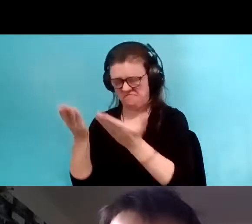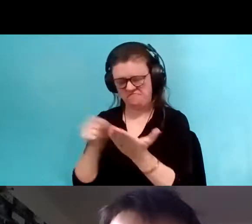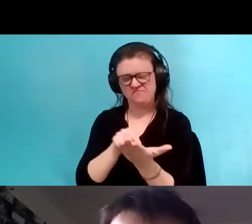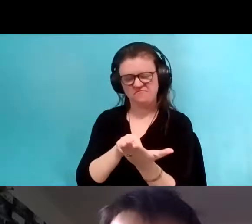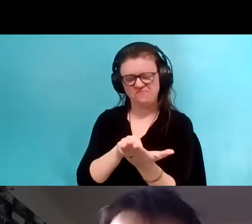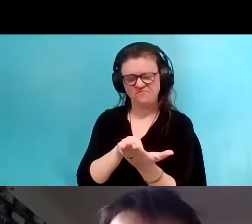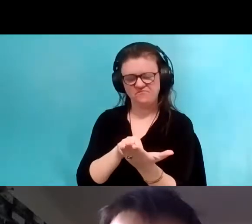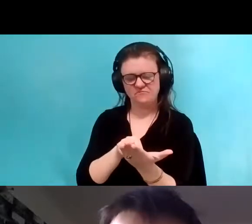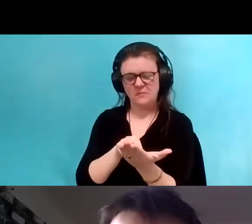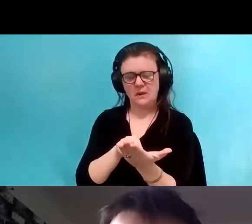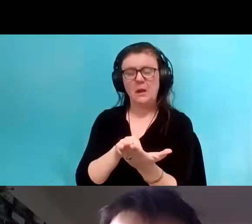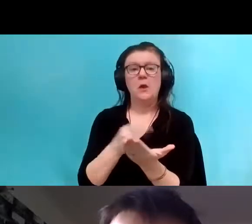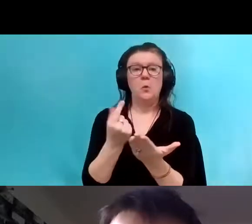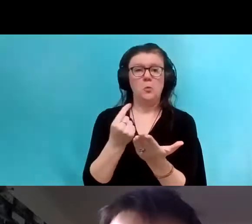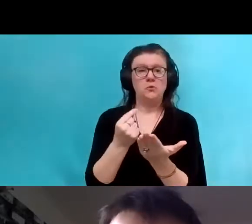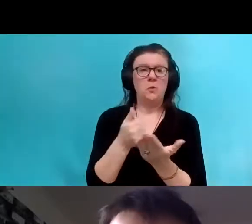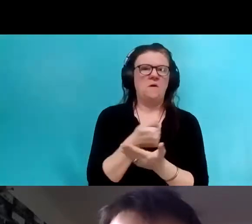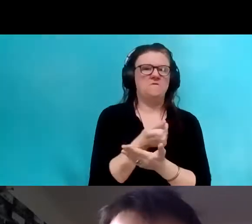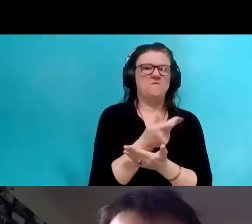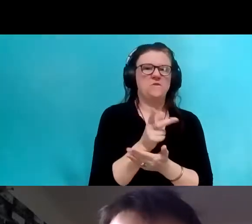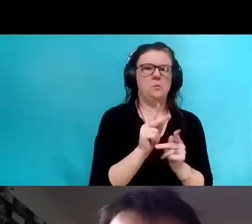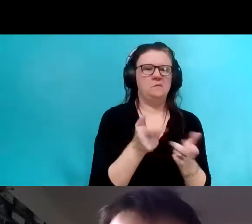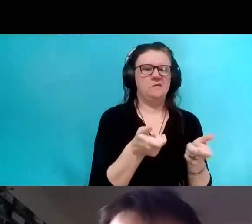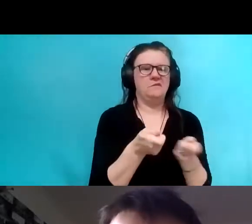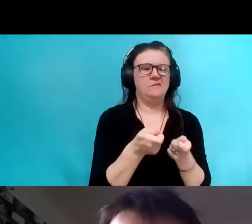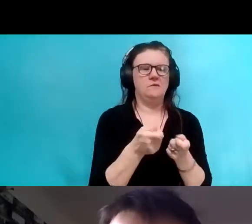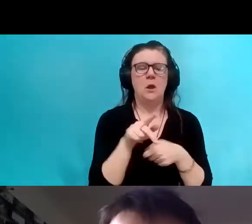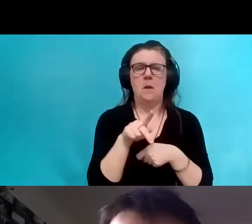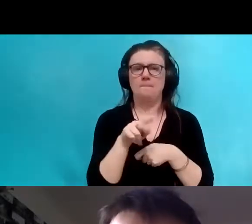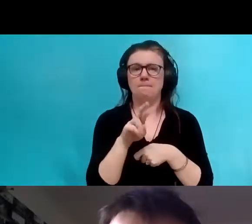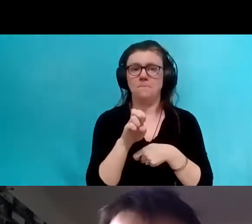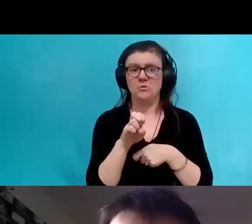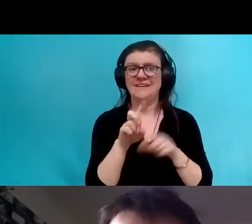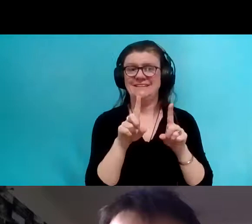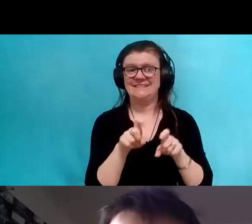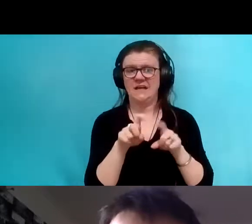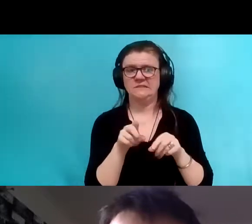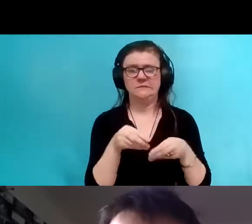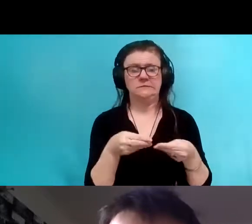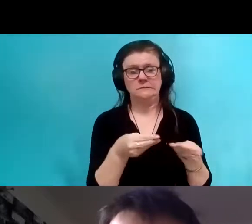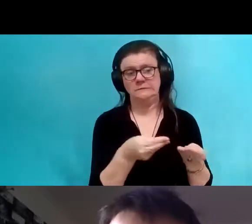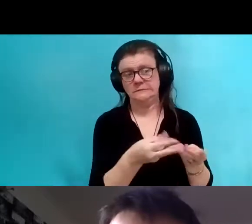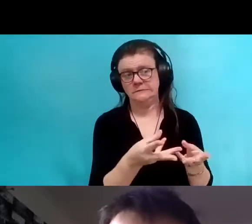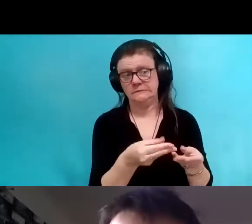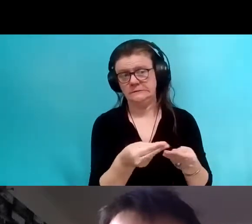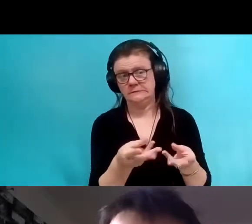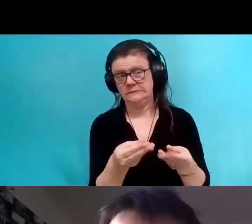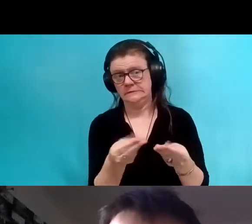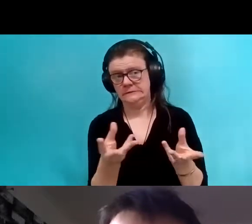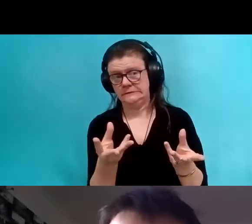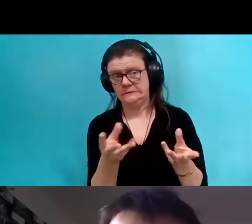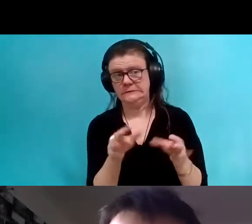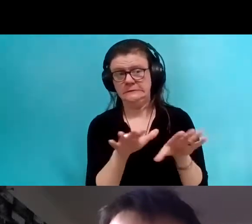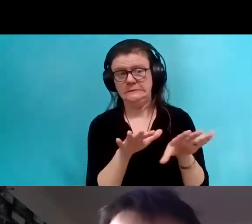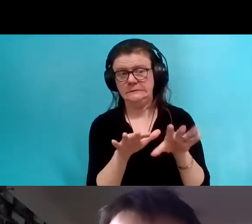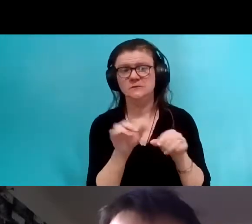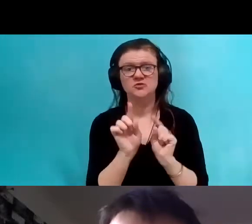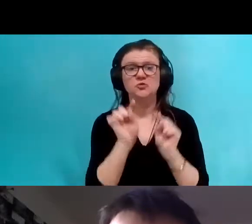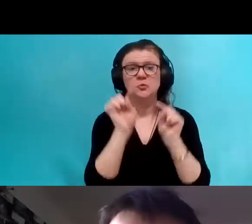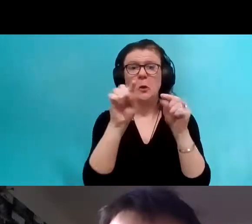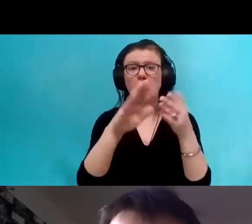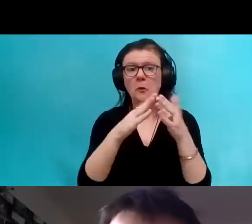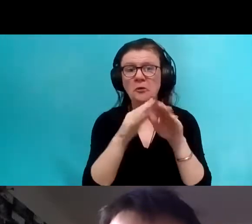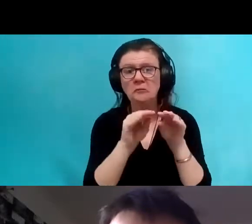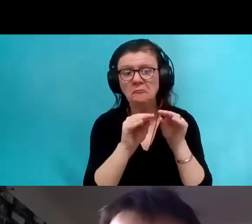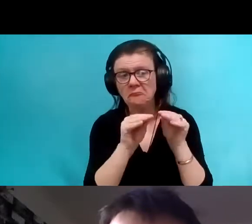to pre-test this in the original context and the atmosphere where we are going to use it. So we pre-tested